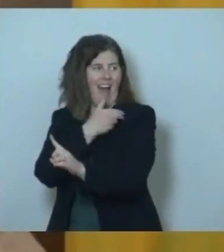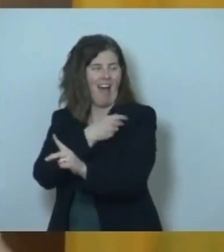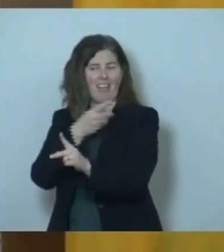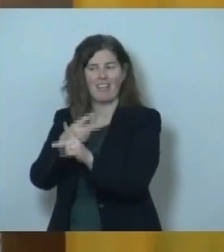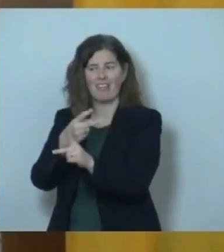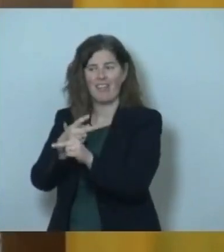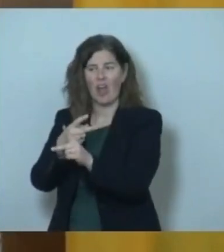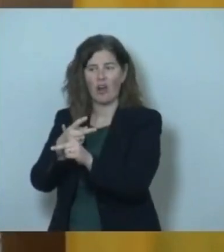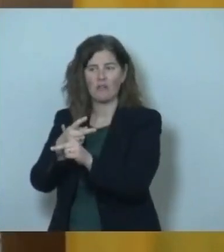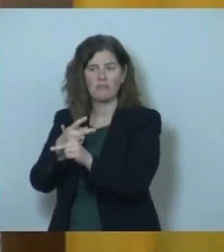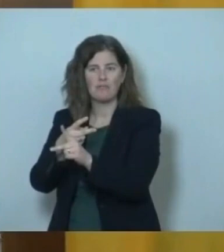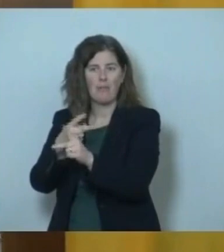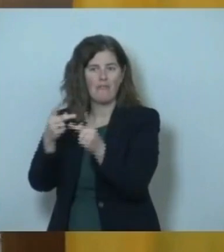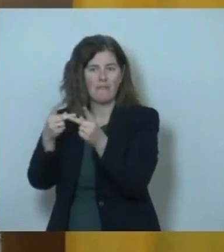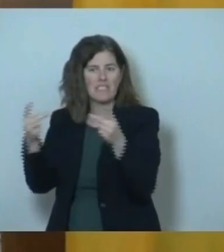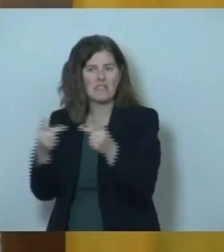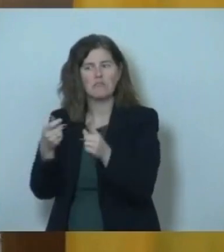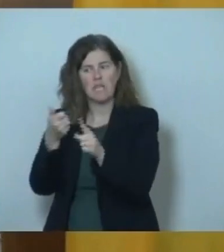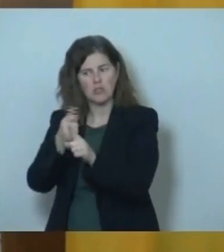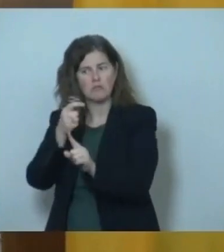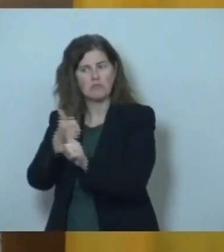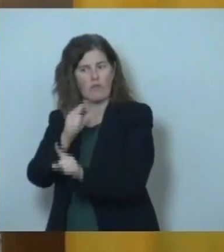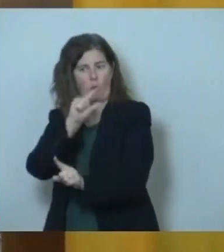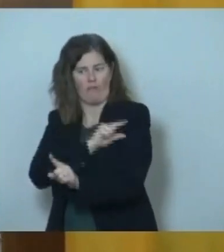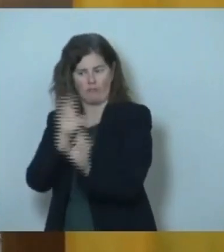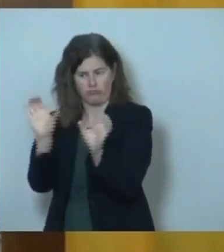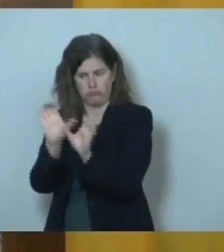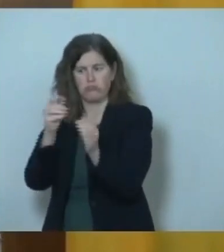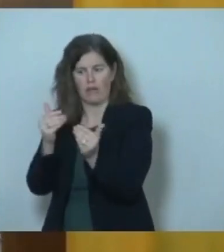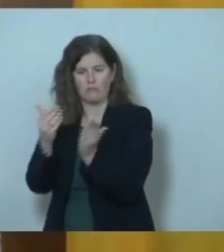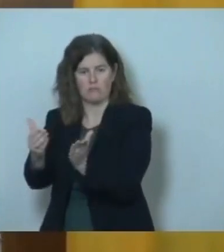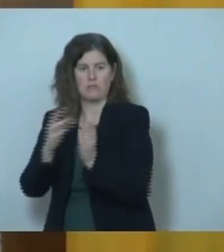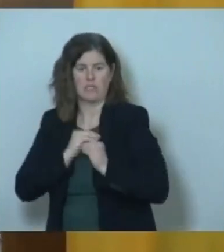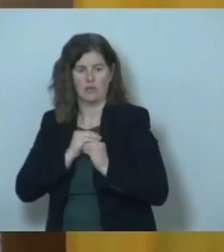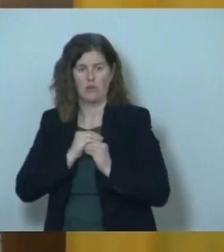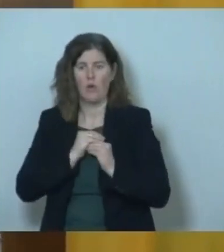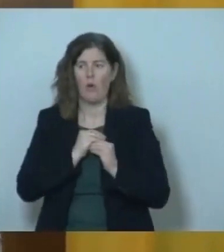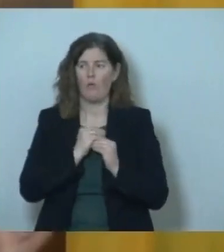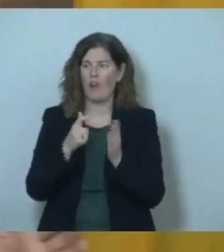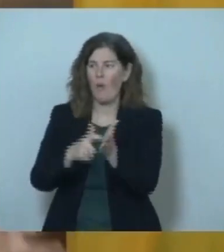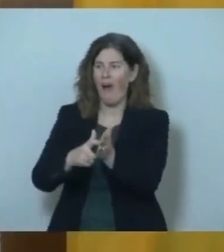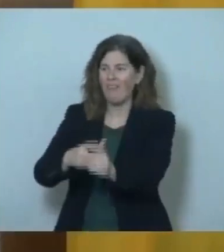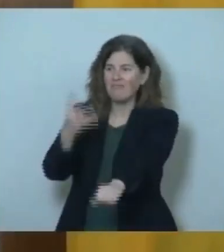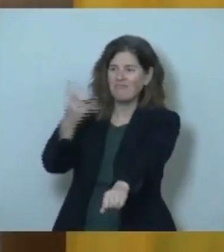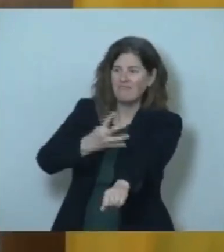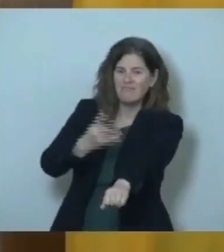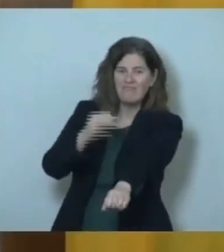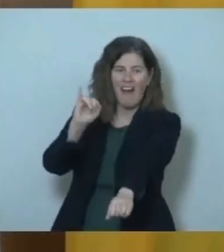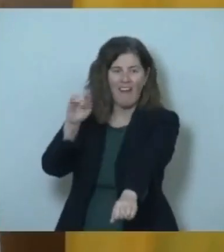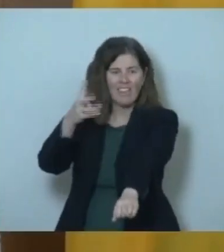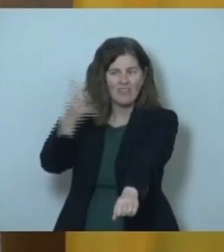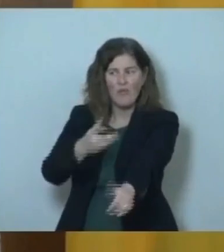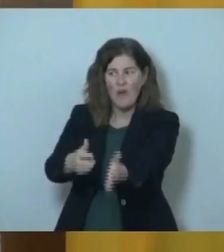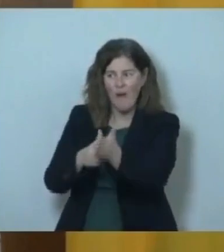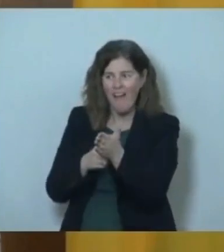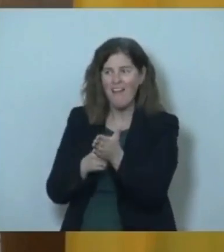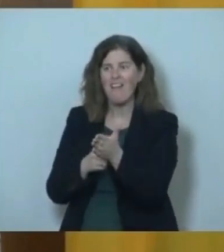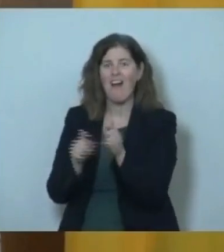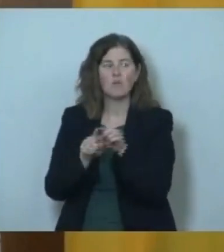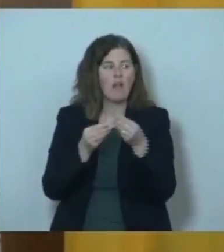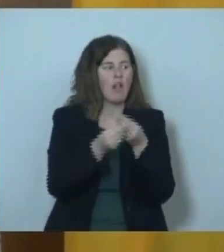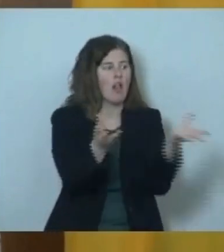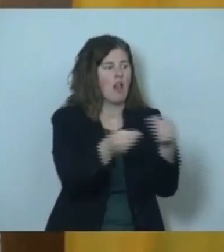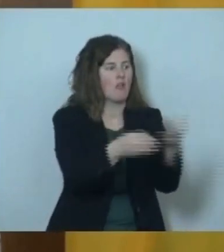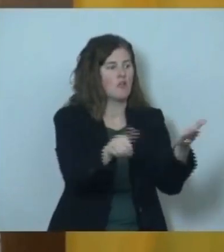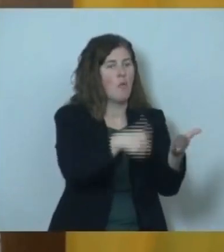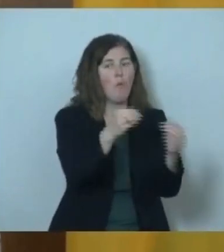qualified to accept this medication. It can only be delivered intravenously. And as we get it out to other hospitals to do that, we're going to